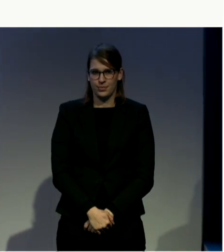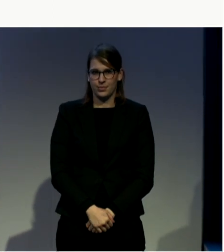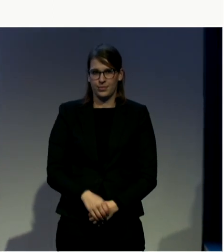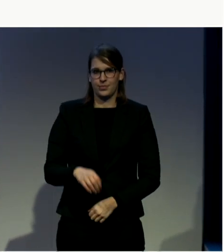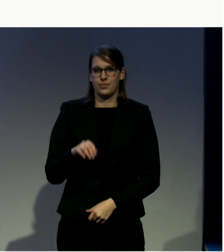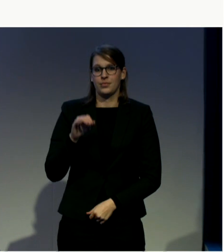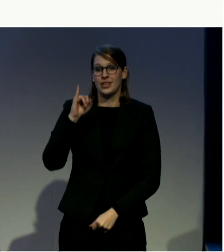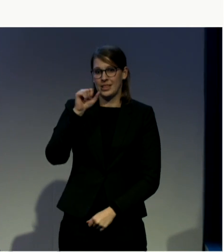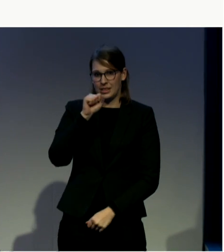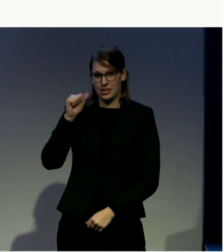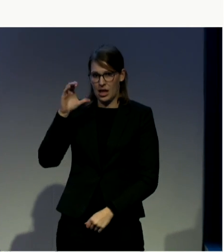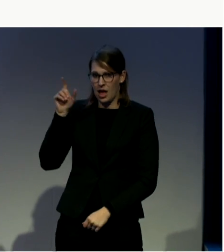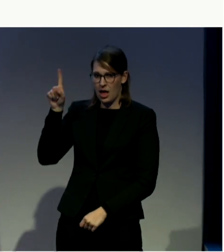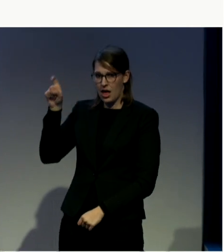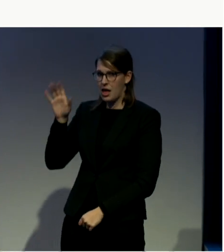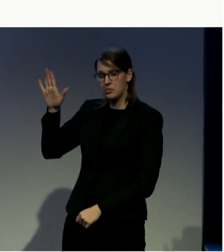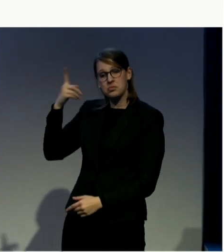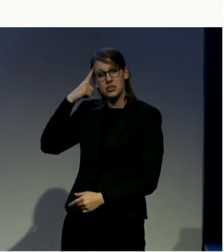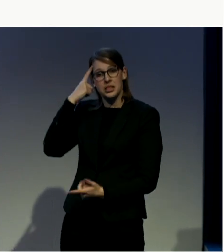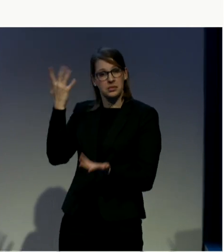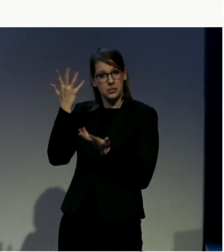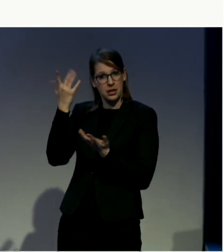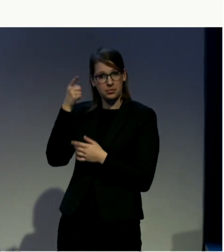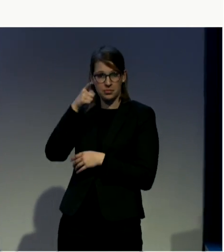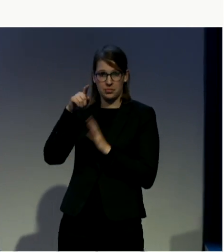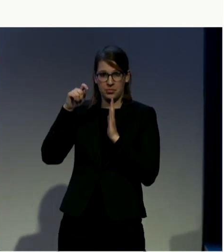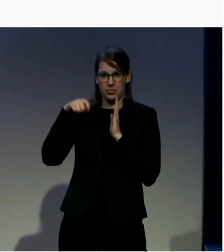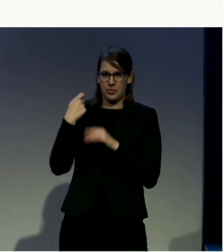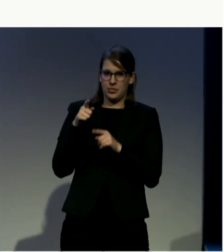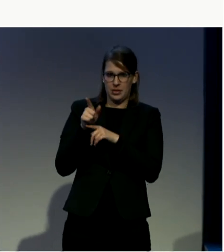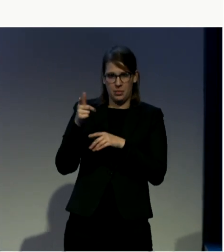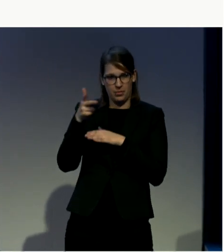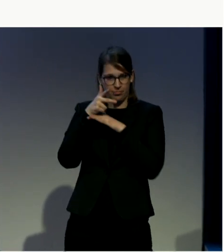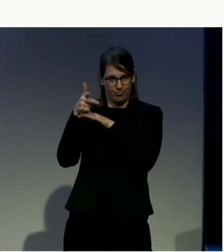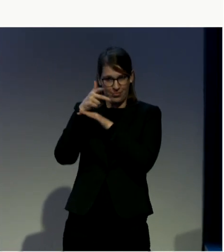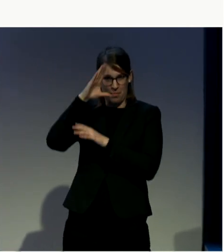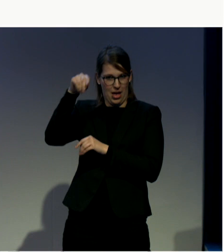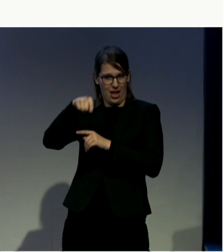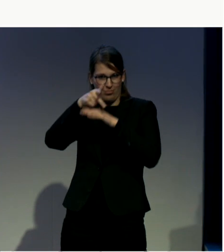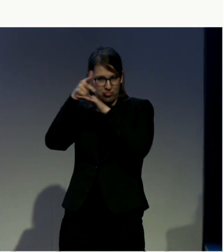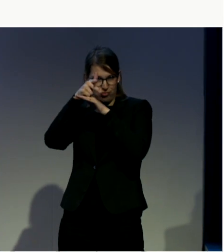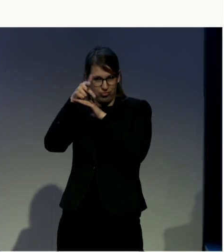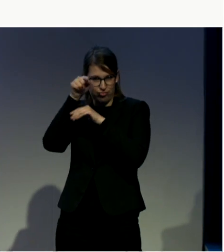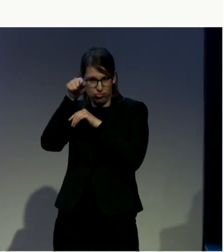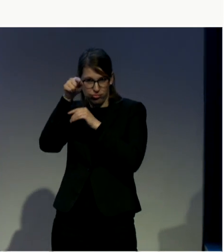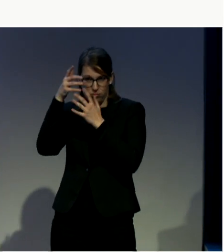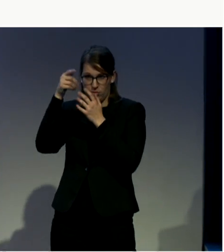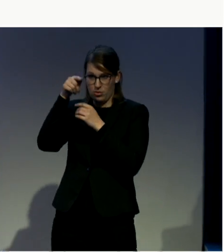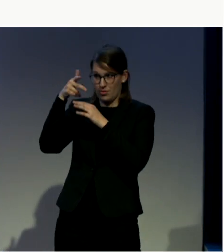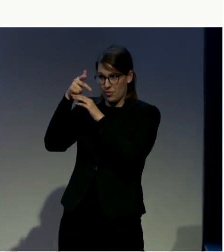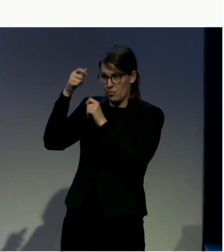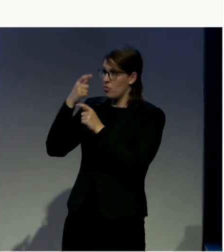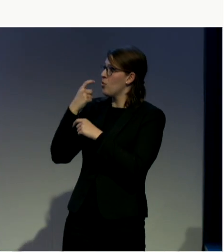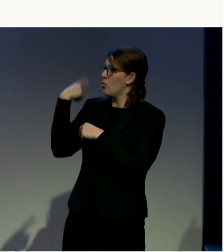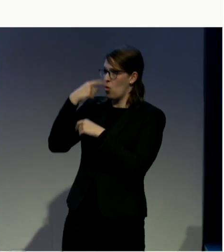disabilities. It's one of the things that we actually look for and love to see more. We say that we take submissions